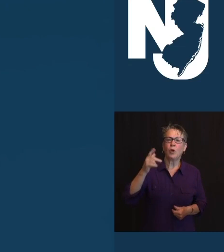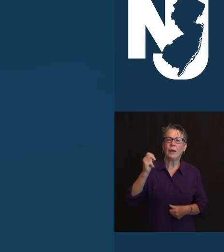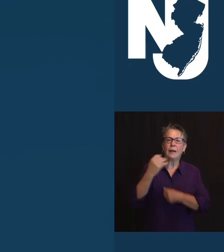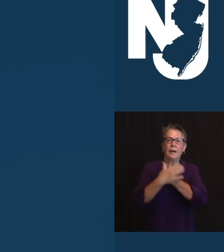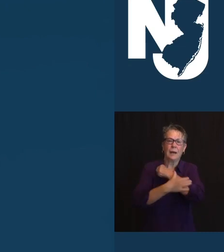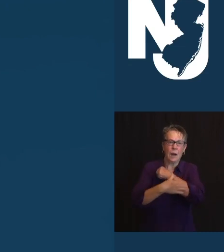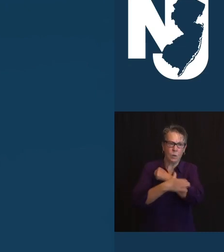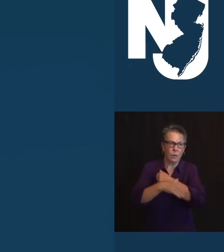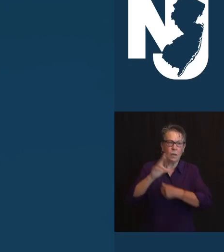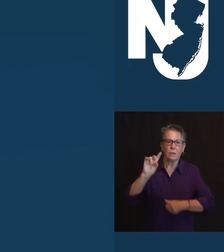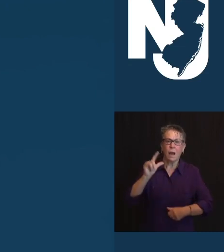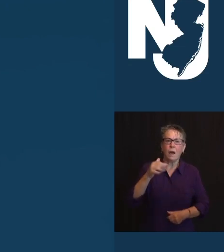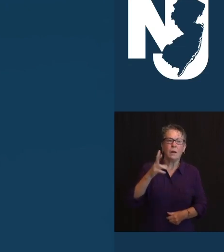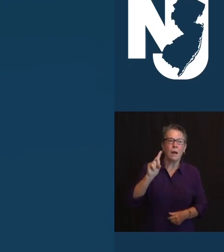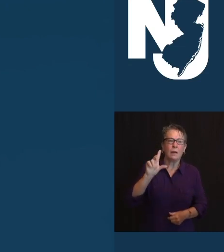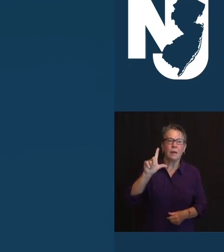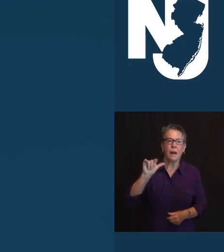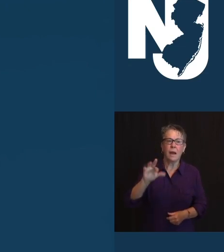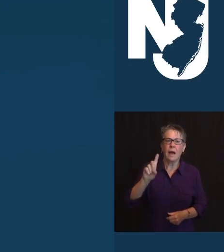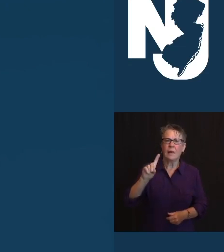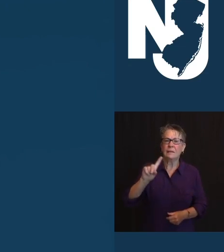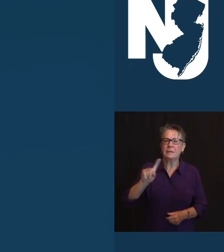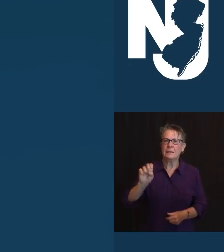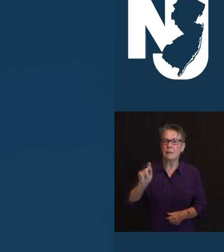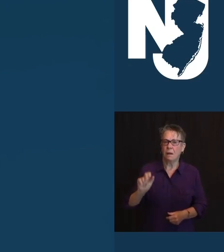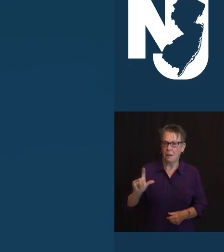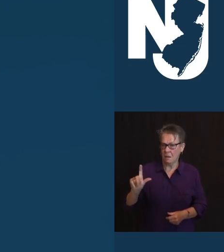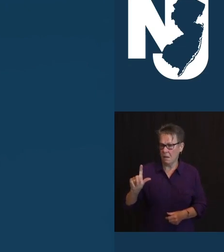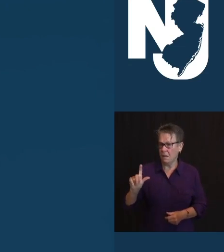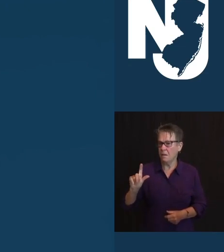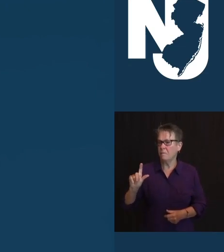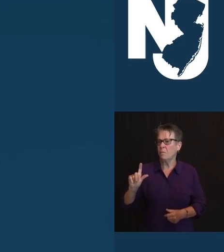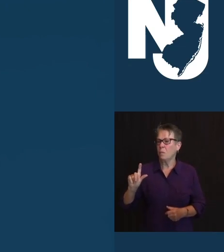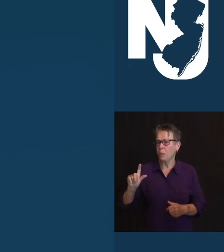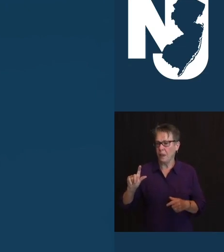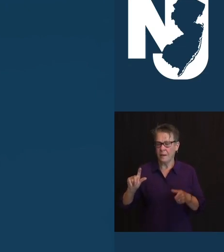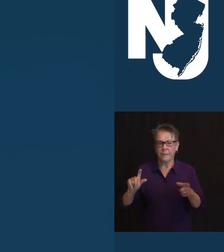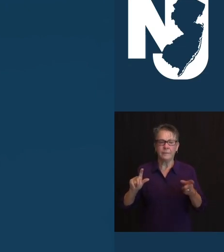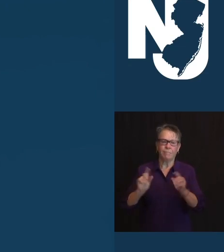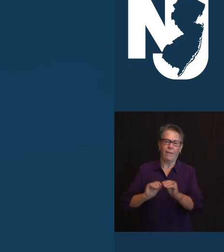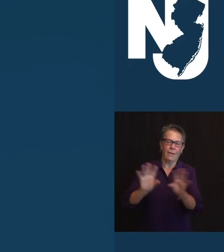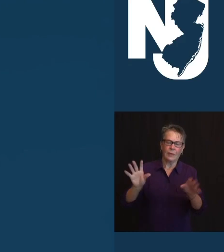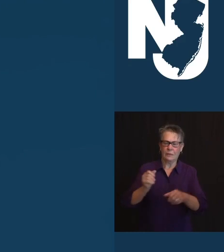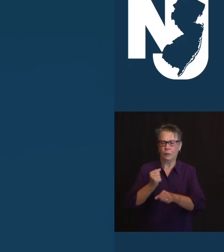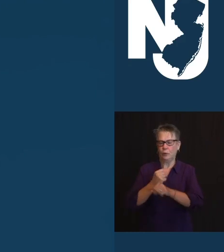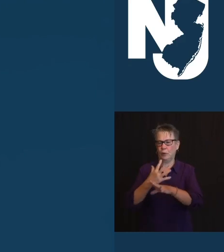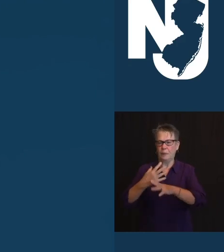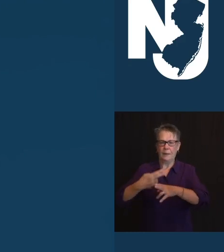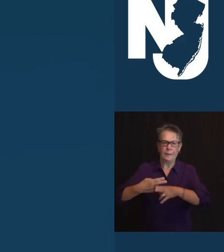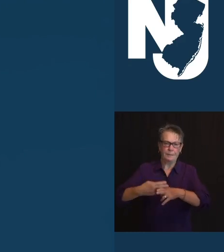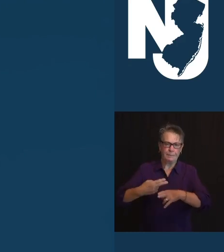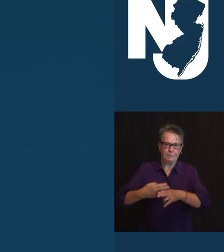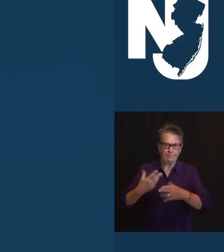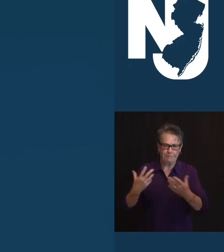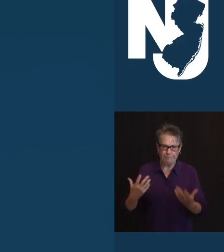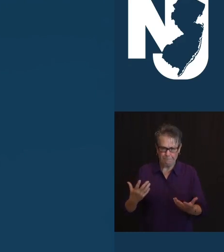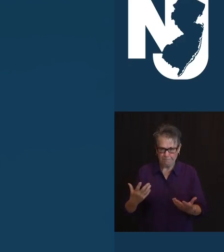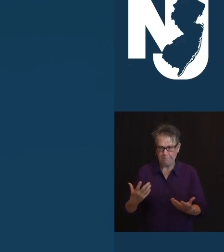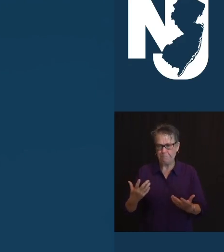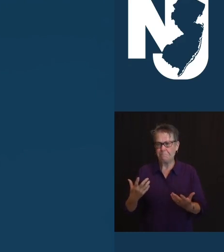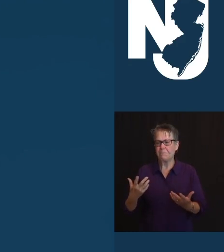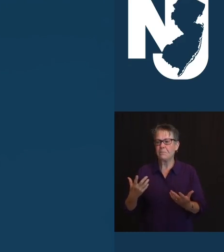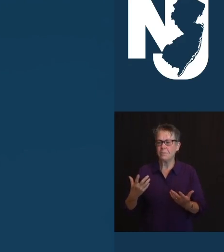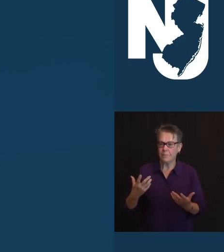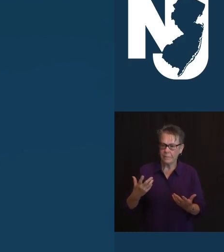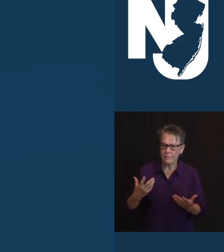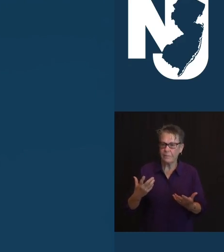is a German name. He was born and raised in Fairlawn. The Landzettels hail from Darmstadt, a city in